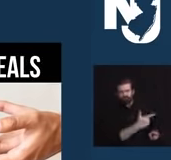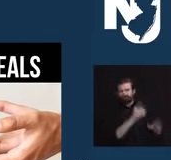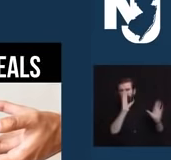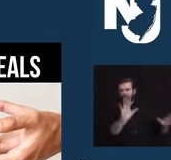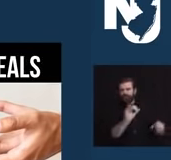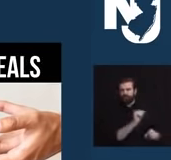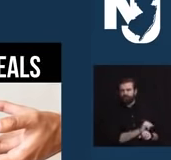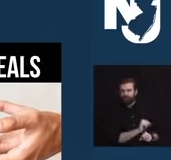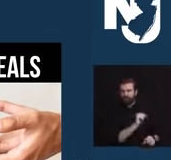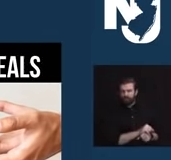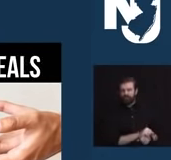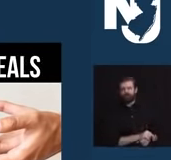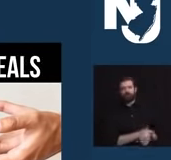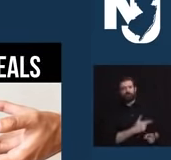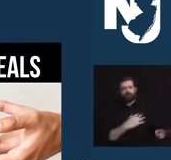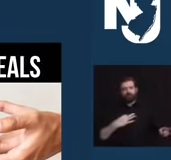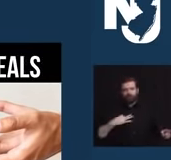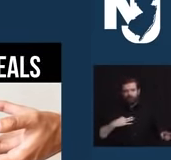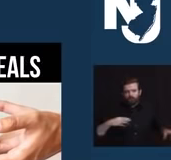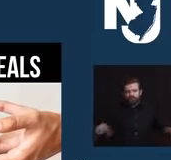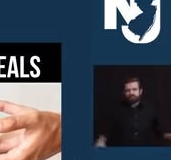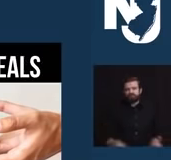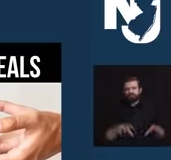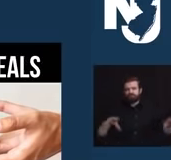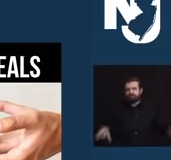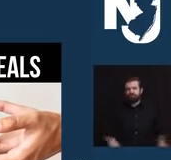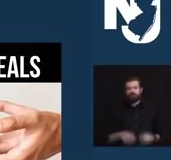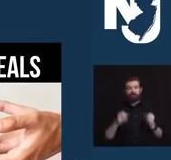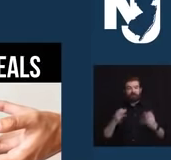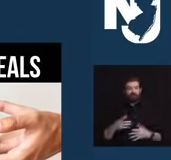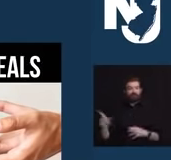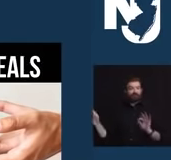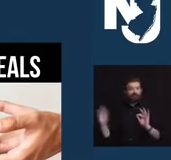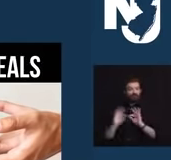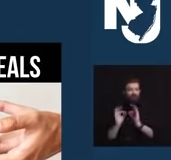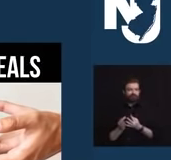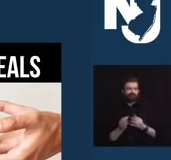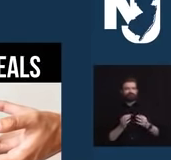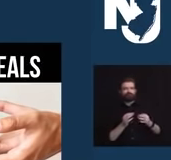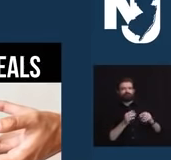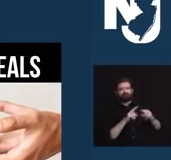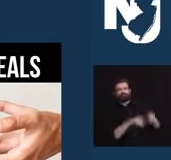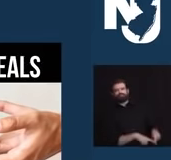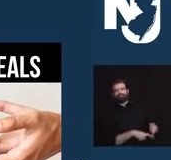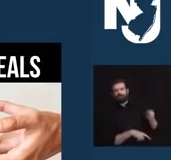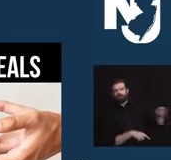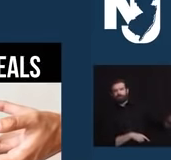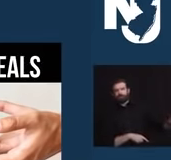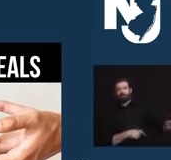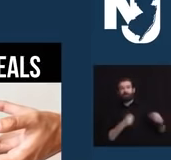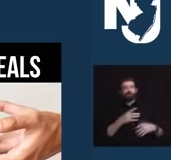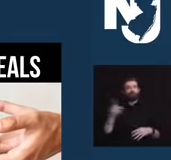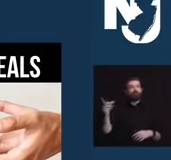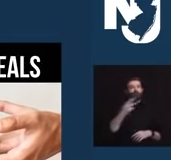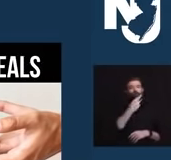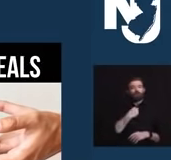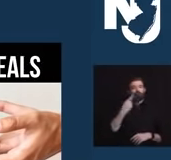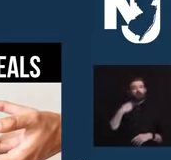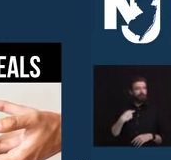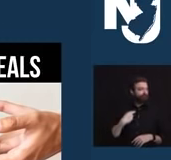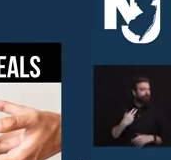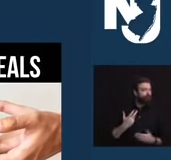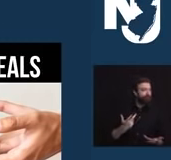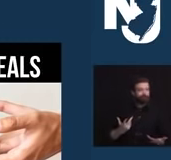the families who rely upon Health Barn Foundation and the restaurants who are being kept strong through their grant. She hopes